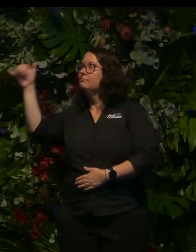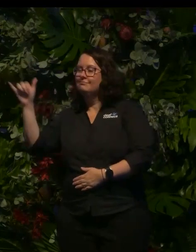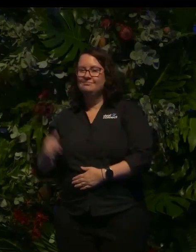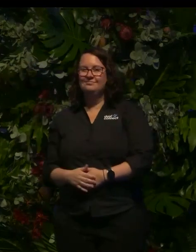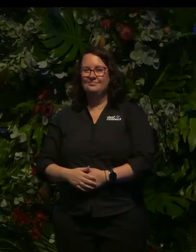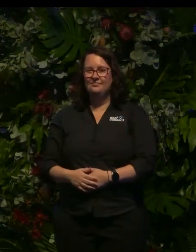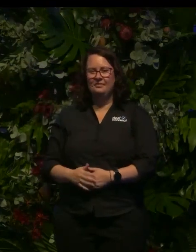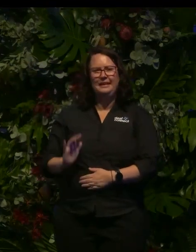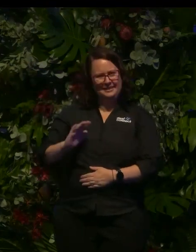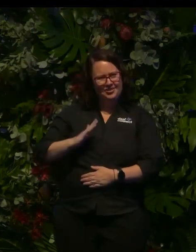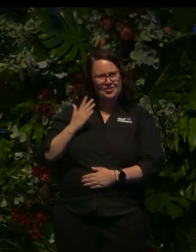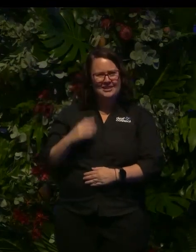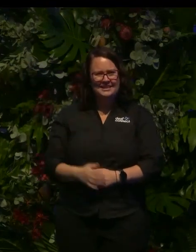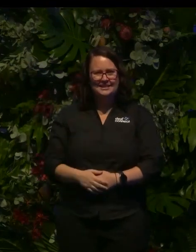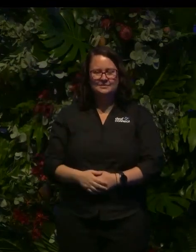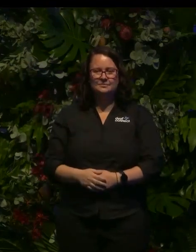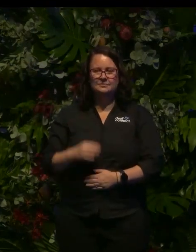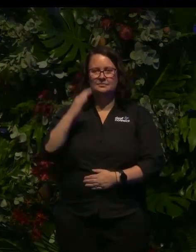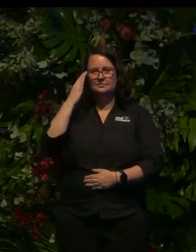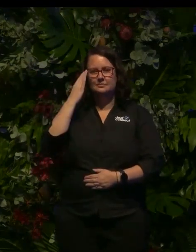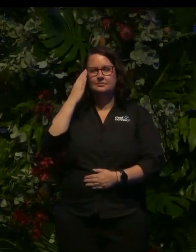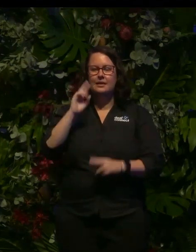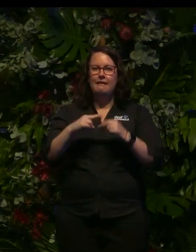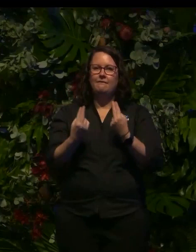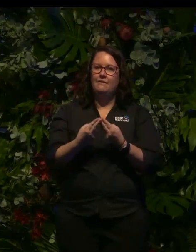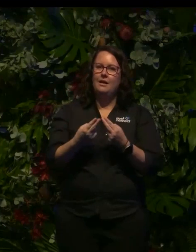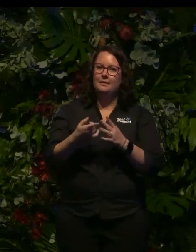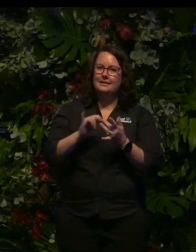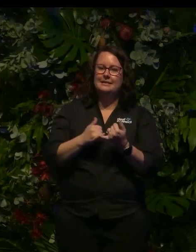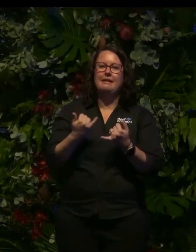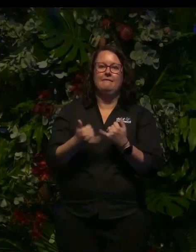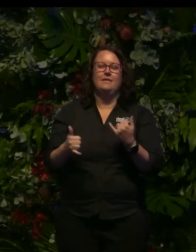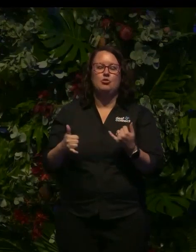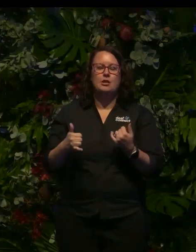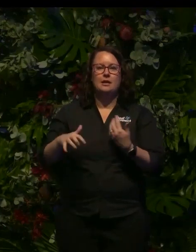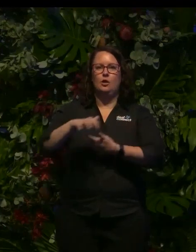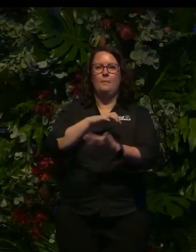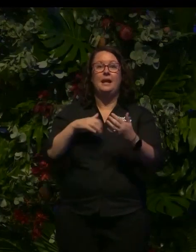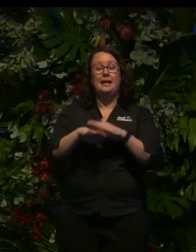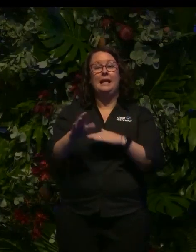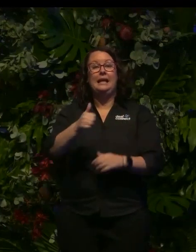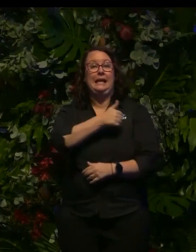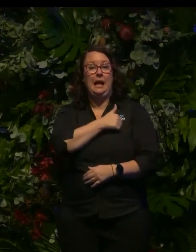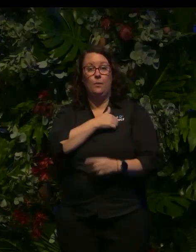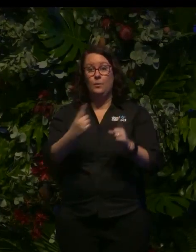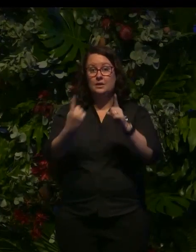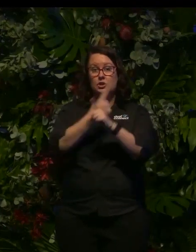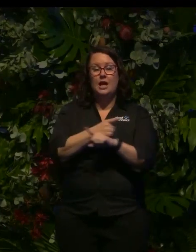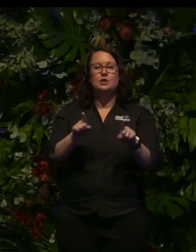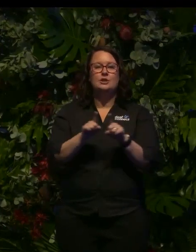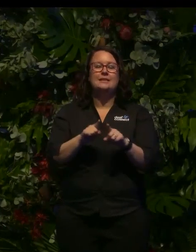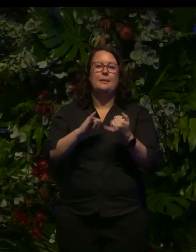point there. Family law is very complicated. In Canada, when we changed the same-sex